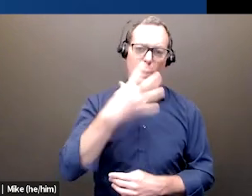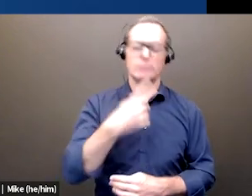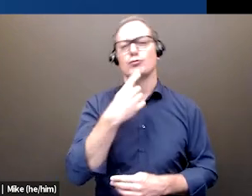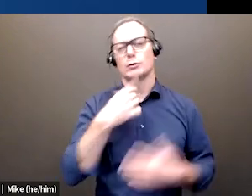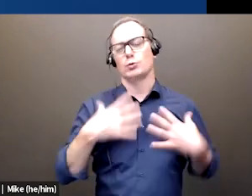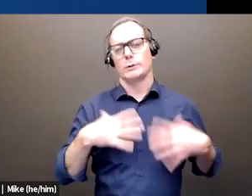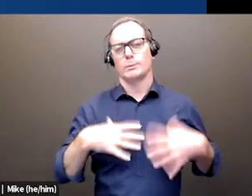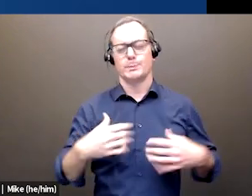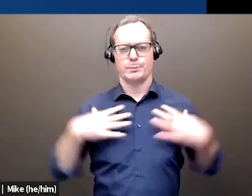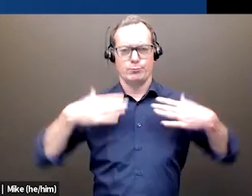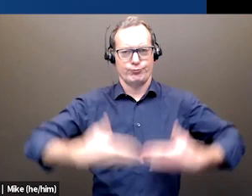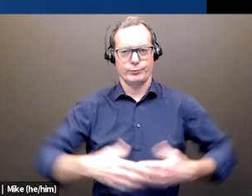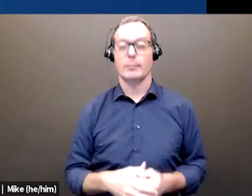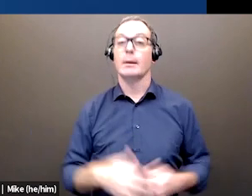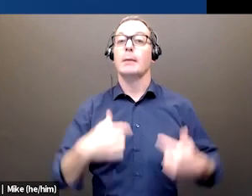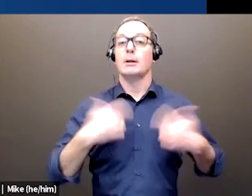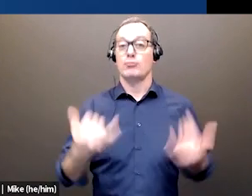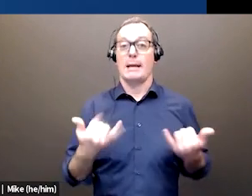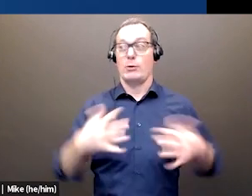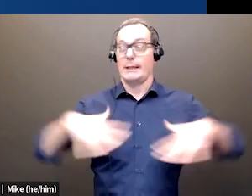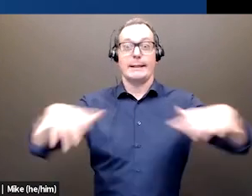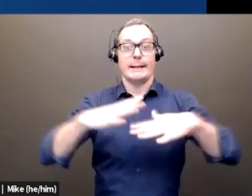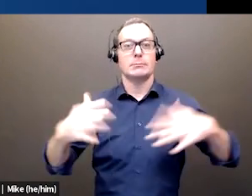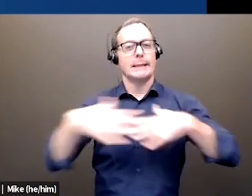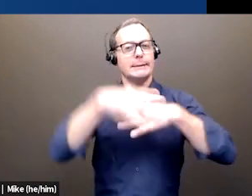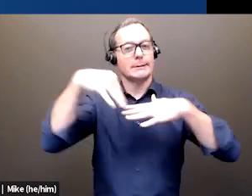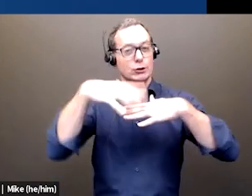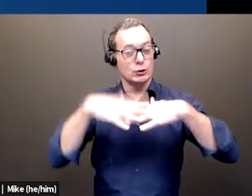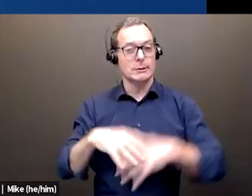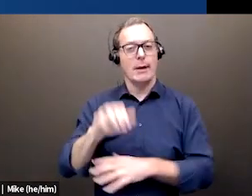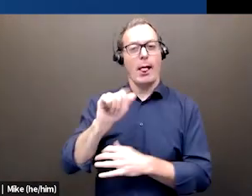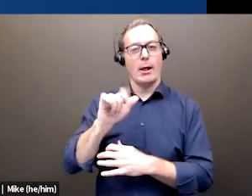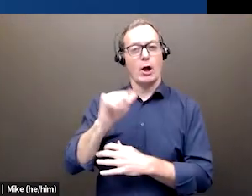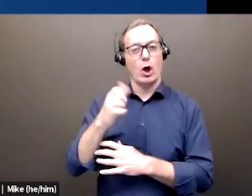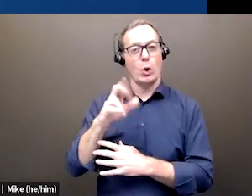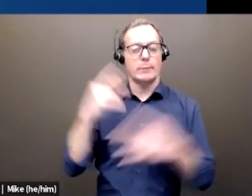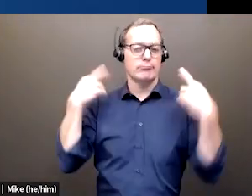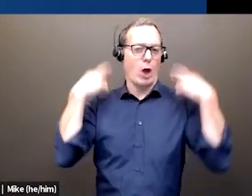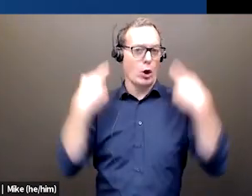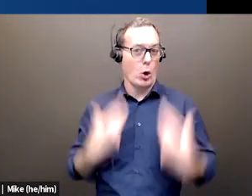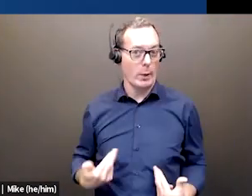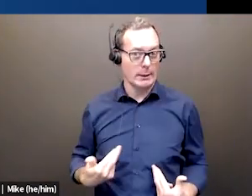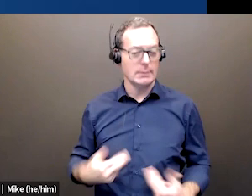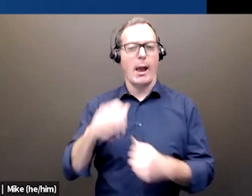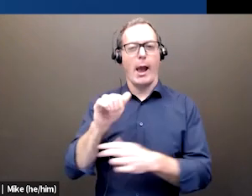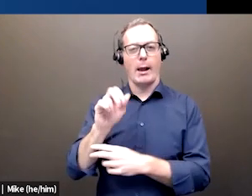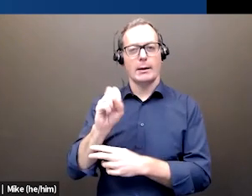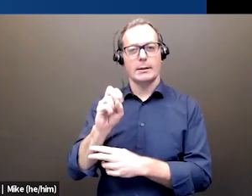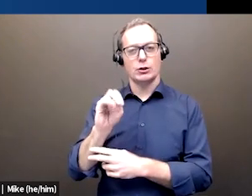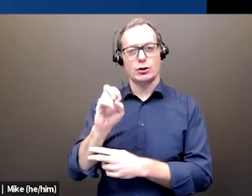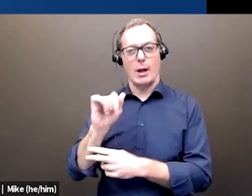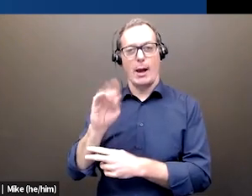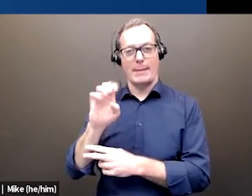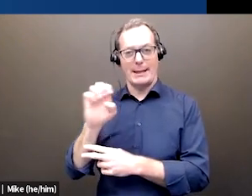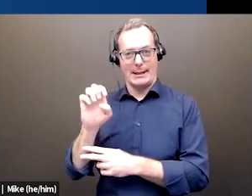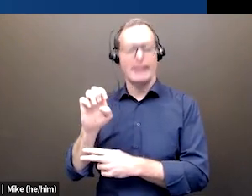join you from unceded Algonquin Anishinaabe territory here in the city of Ottawa. I am the Canadian